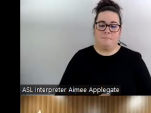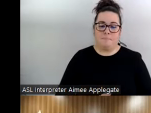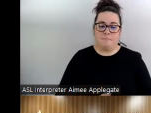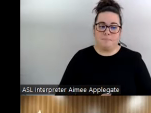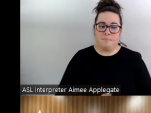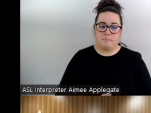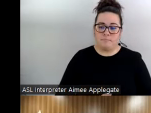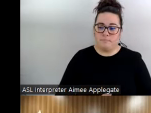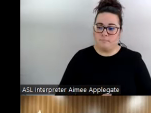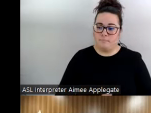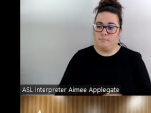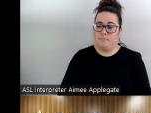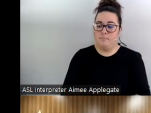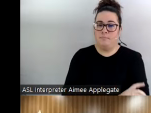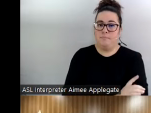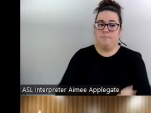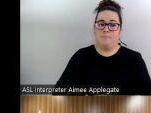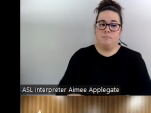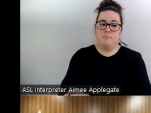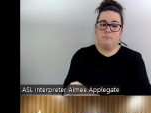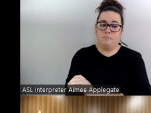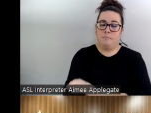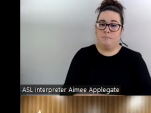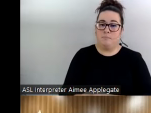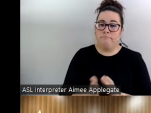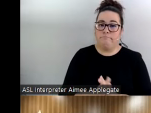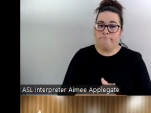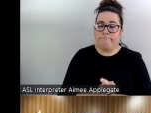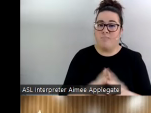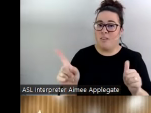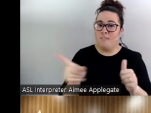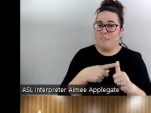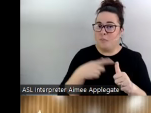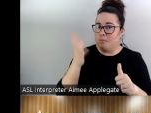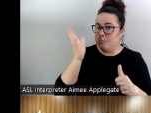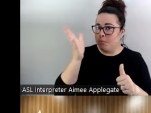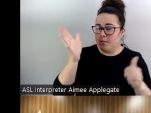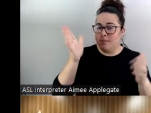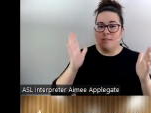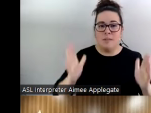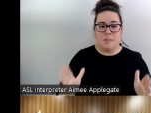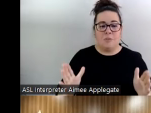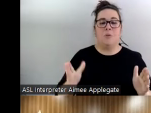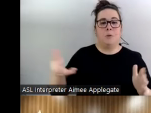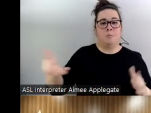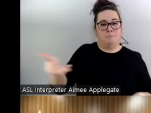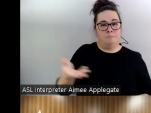So as we launch into our first presenter, I want to